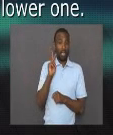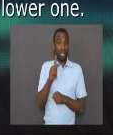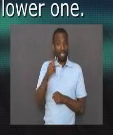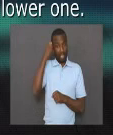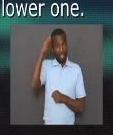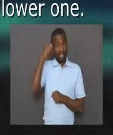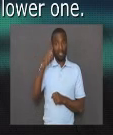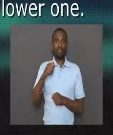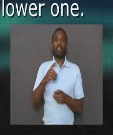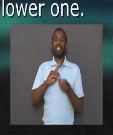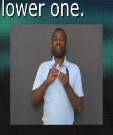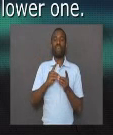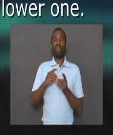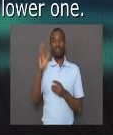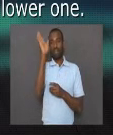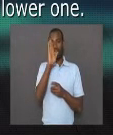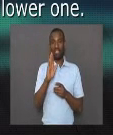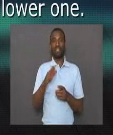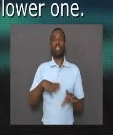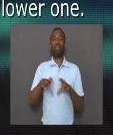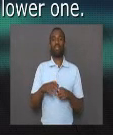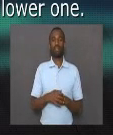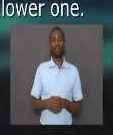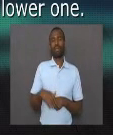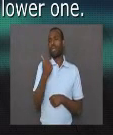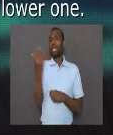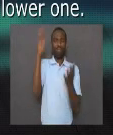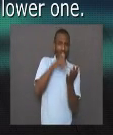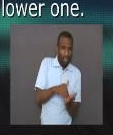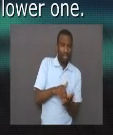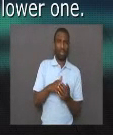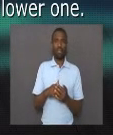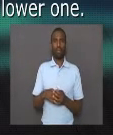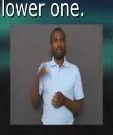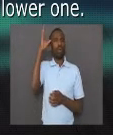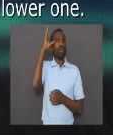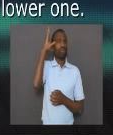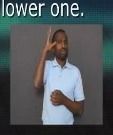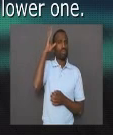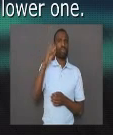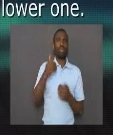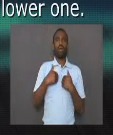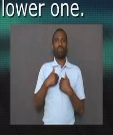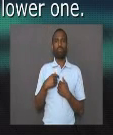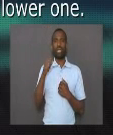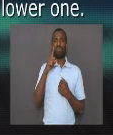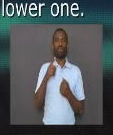theory of gases. There was also the concept of diffusion.